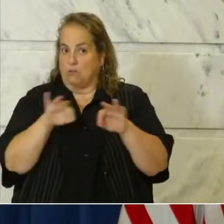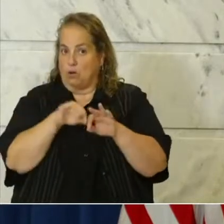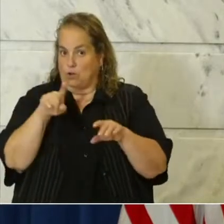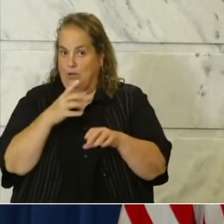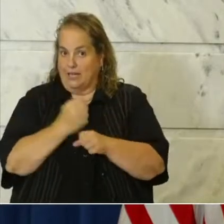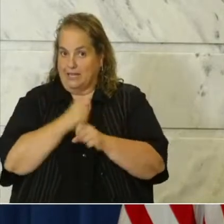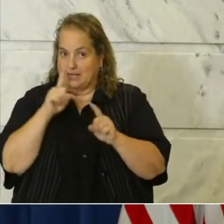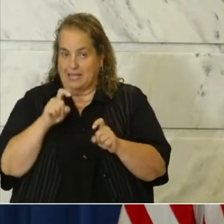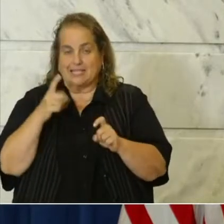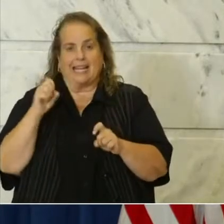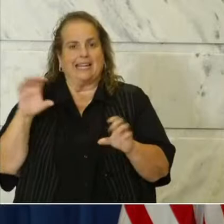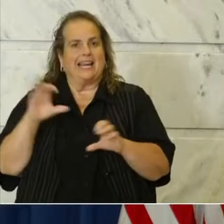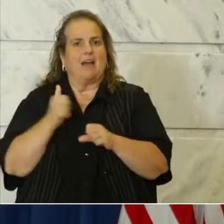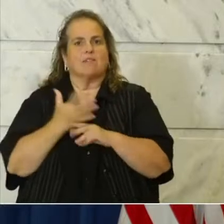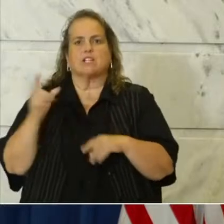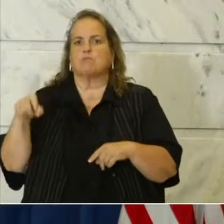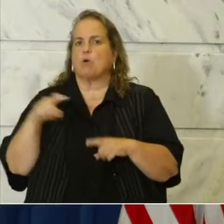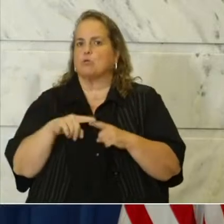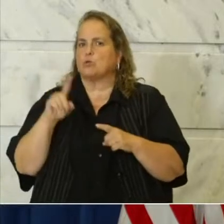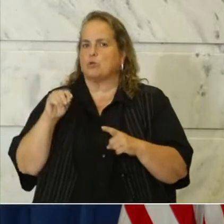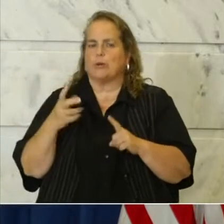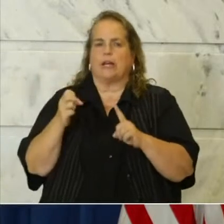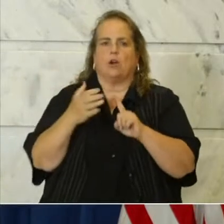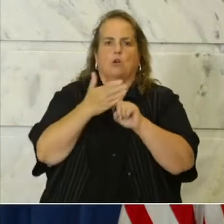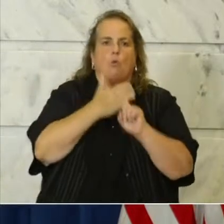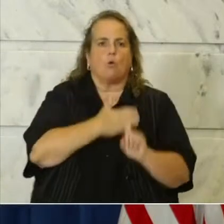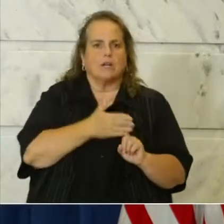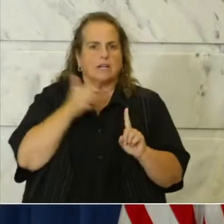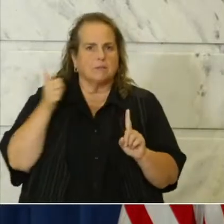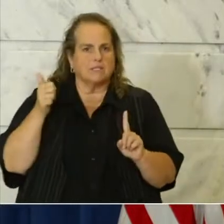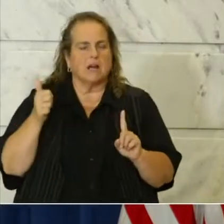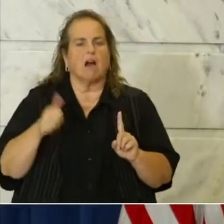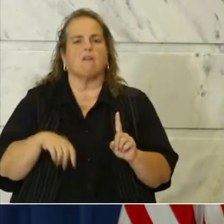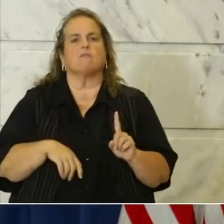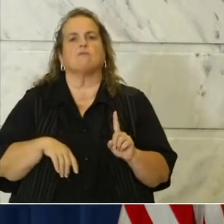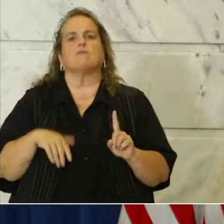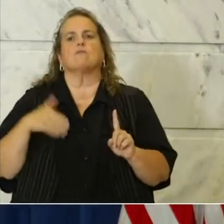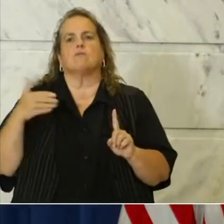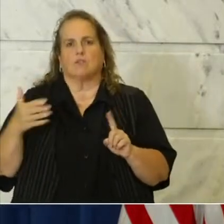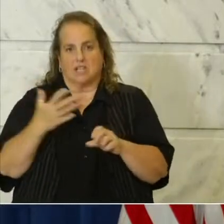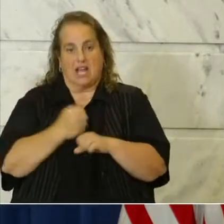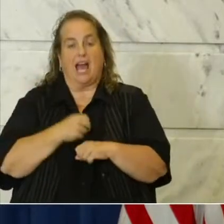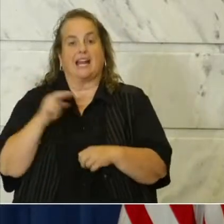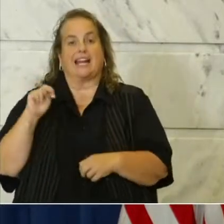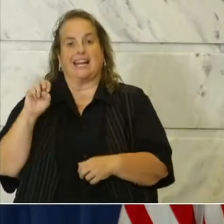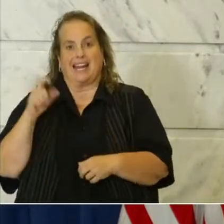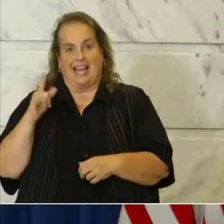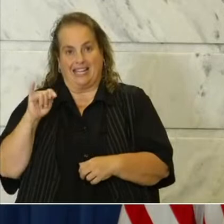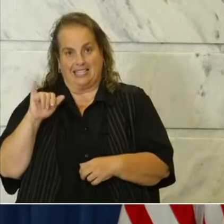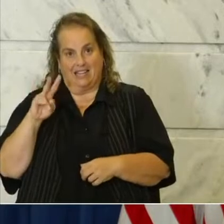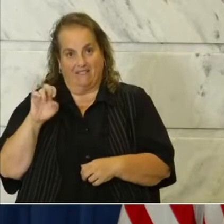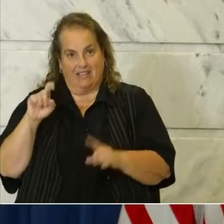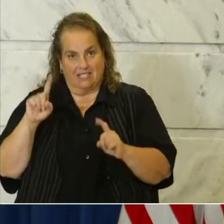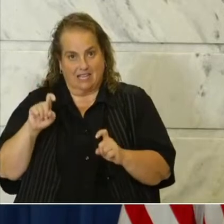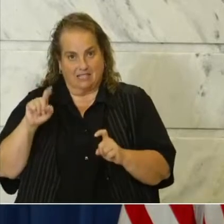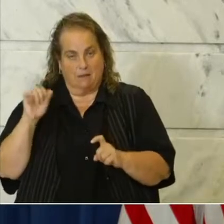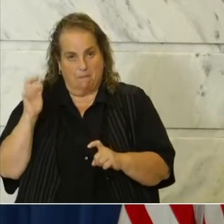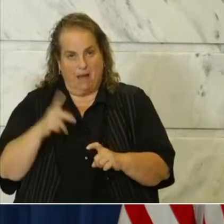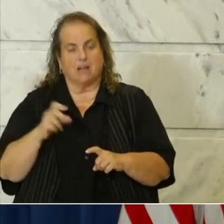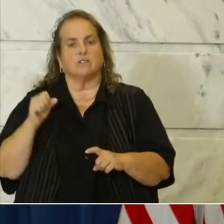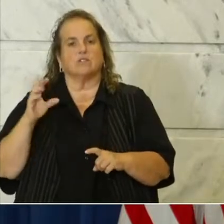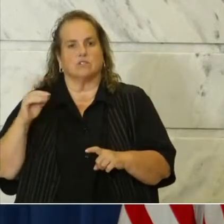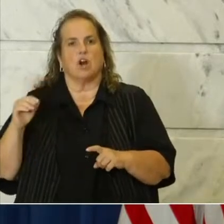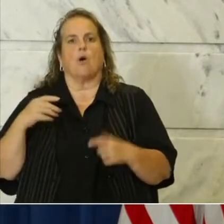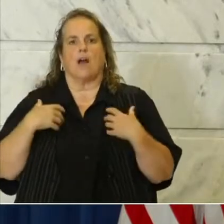And he did everything he was supposed to do in terms of quarantining, eventually got negative tests back, and was able to be released by the